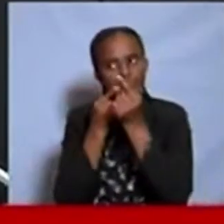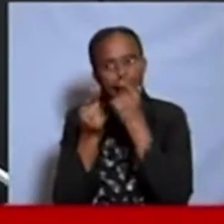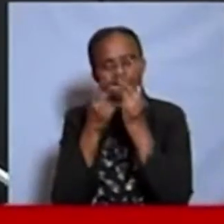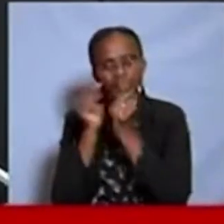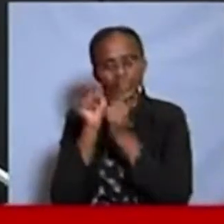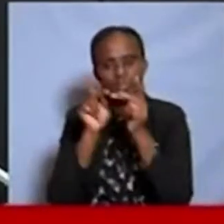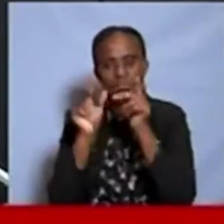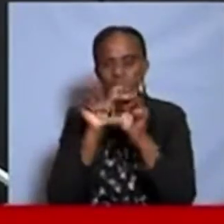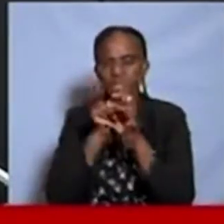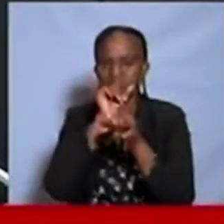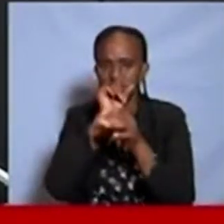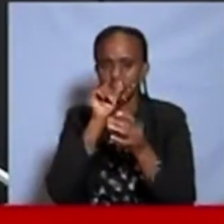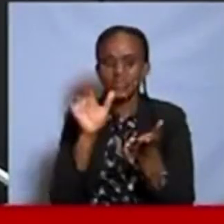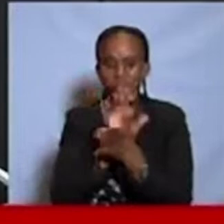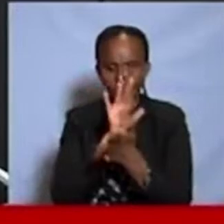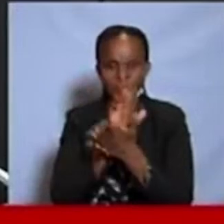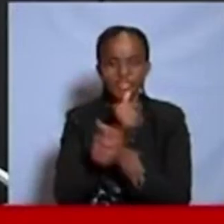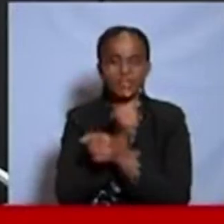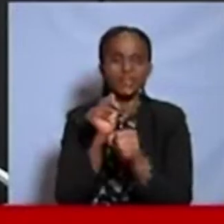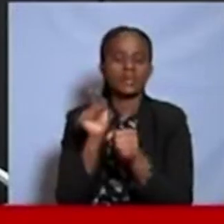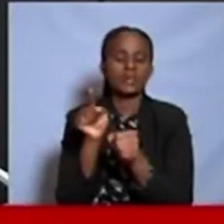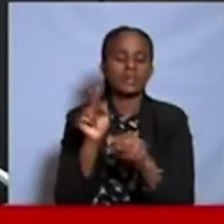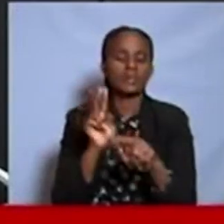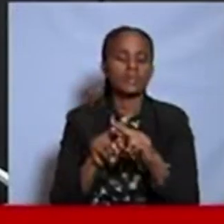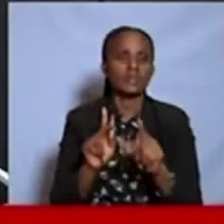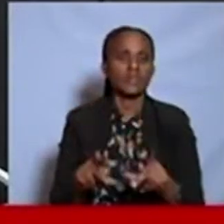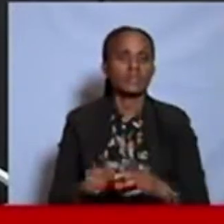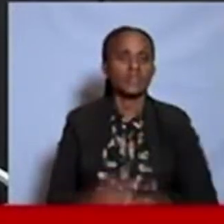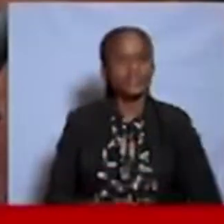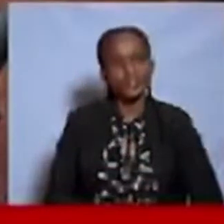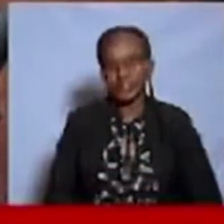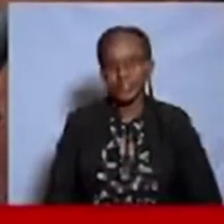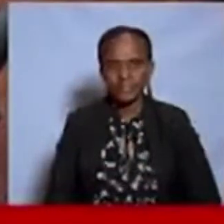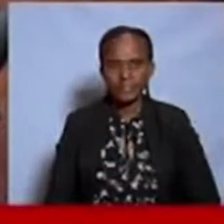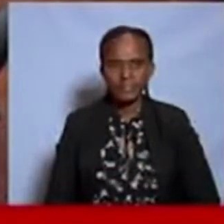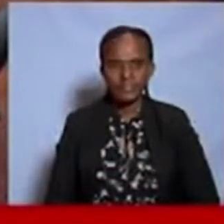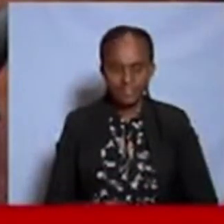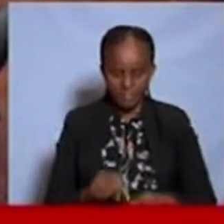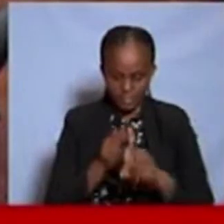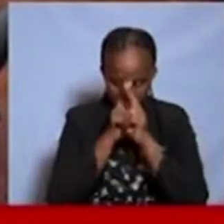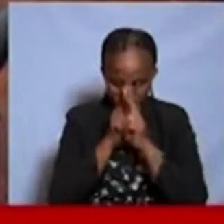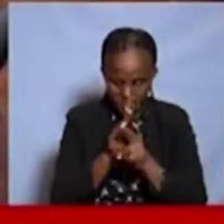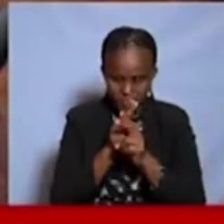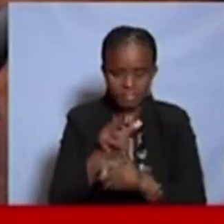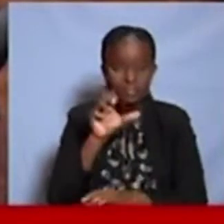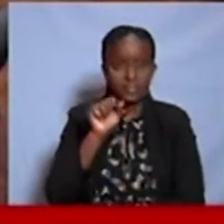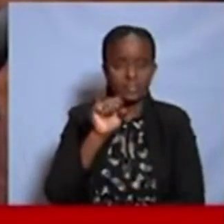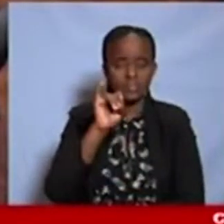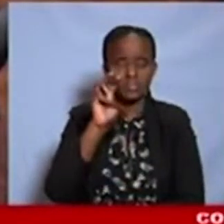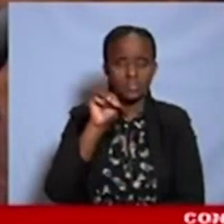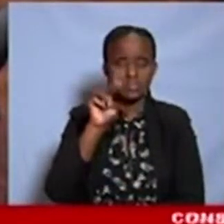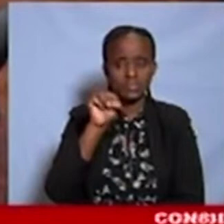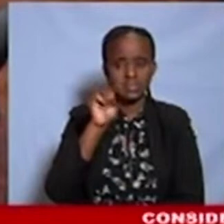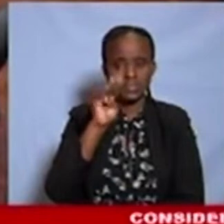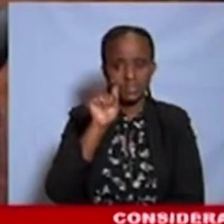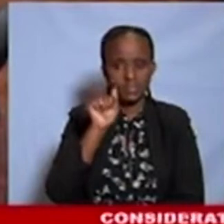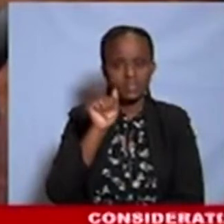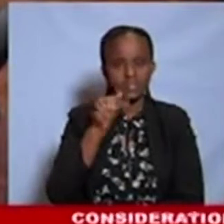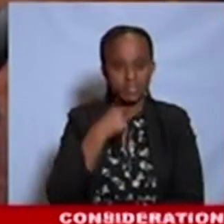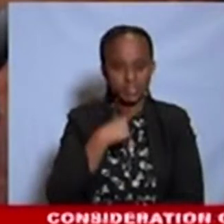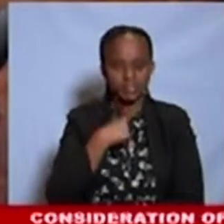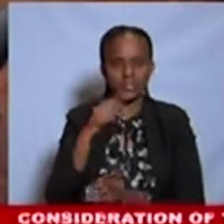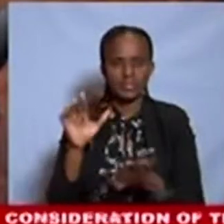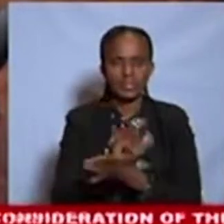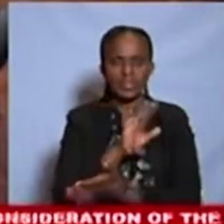Livingston so that we quickly secure that, Chair. Okay, thank you. Honorable Simumba, yes. Thank you very much, Chair. I will take you to